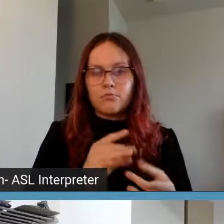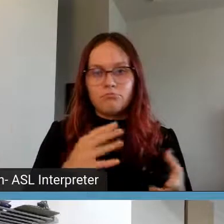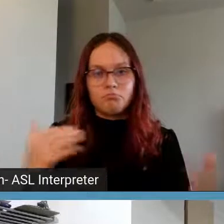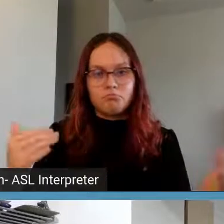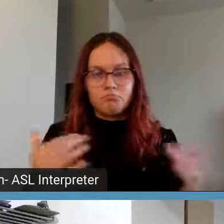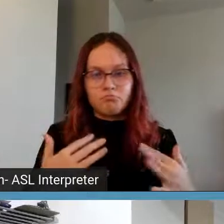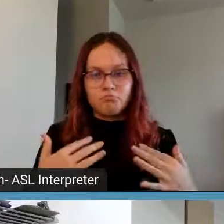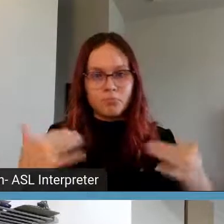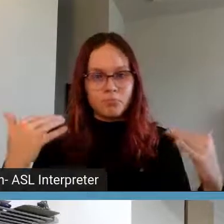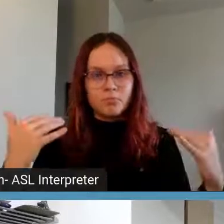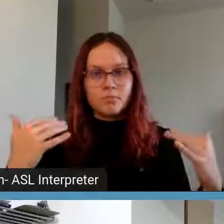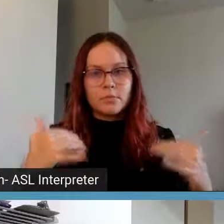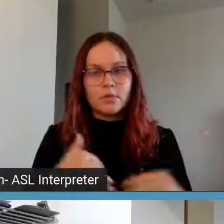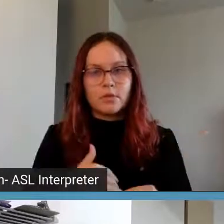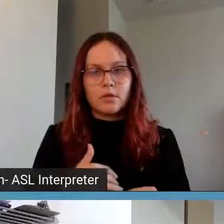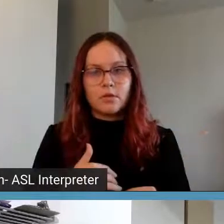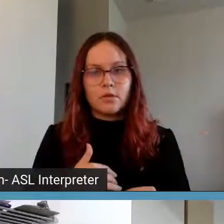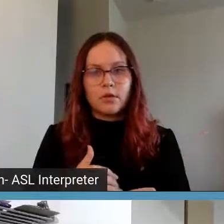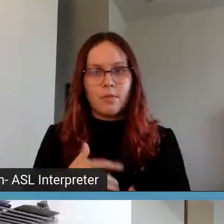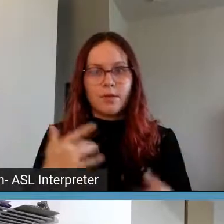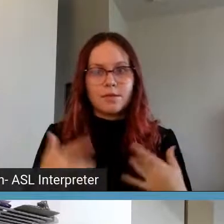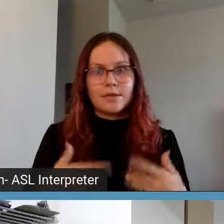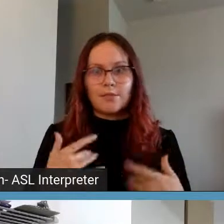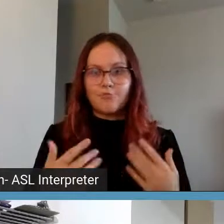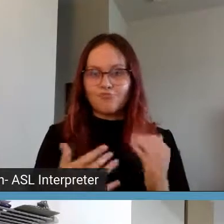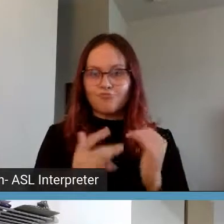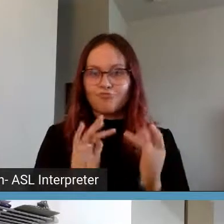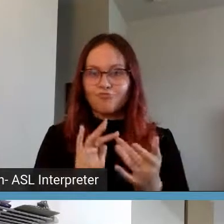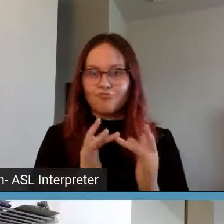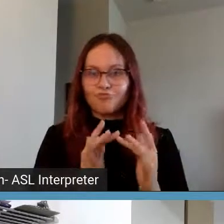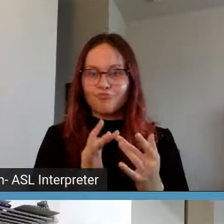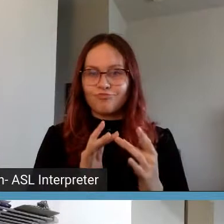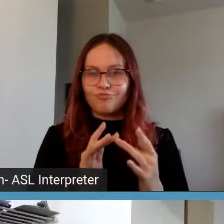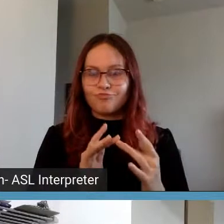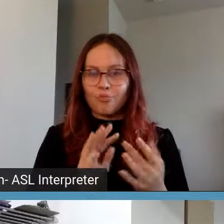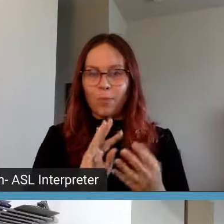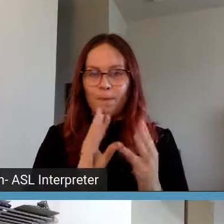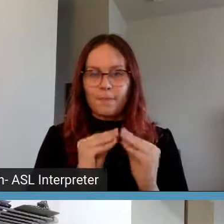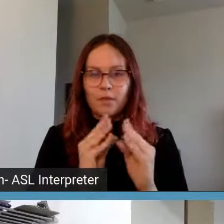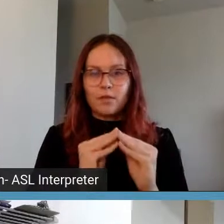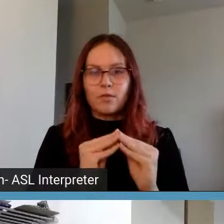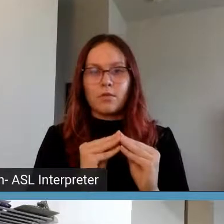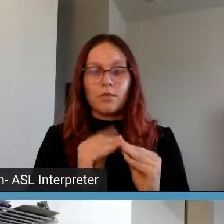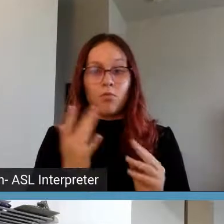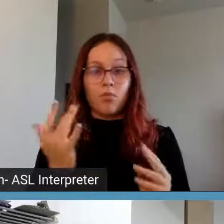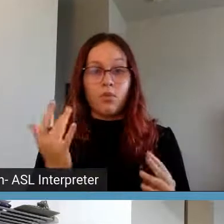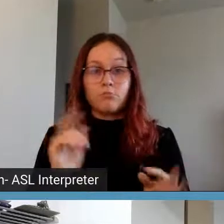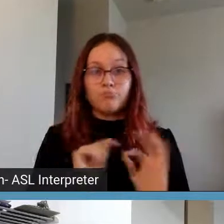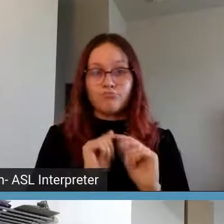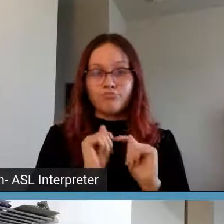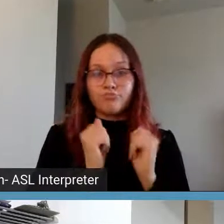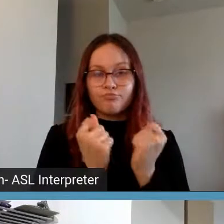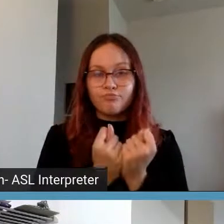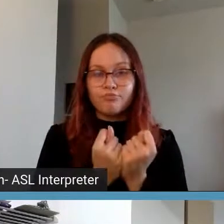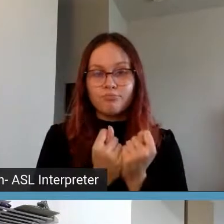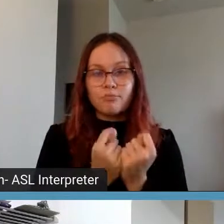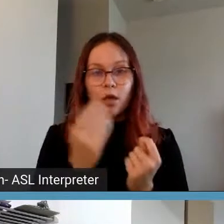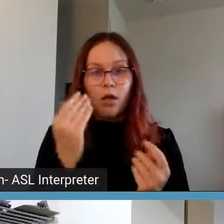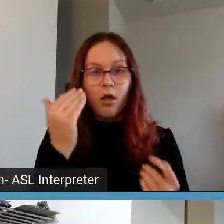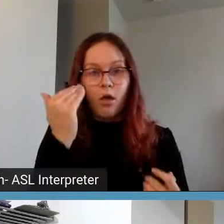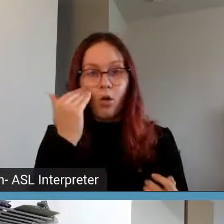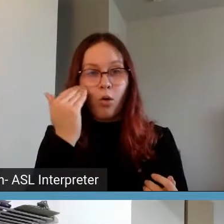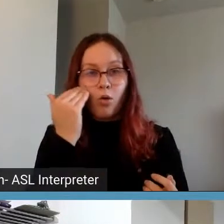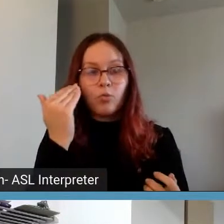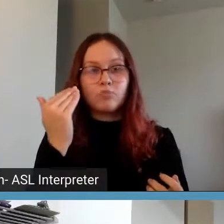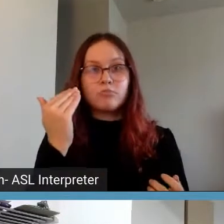to be at the virtual conferences because it does give our team insight into what other organizations are doing that we wouldn't necessarily be